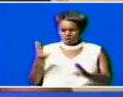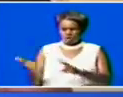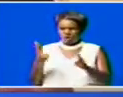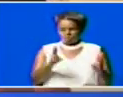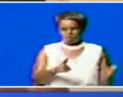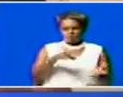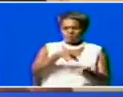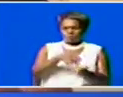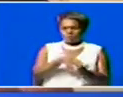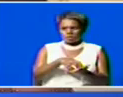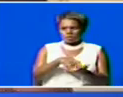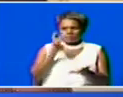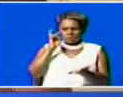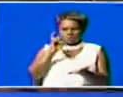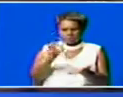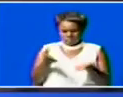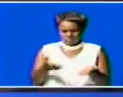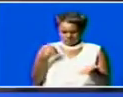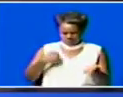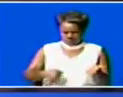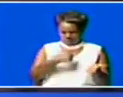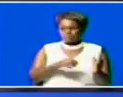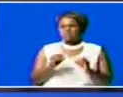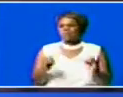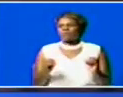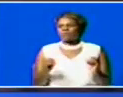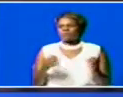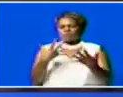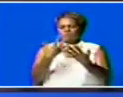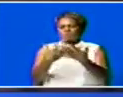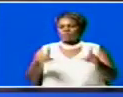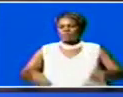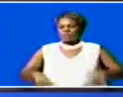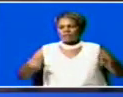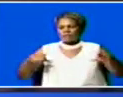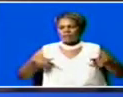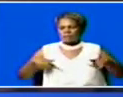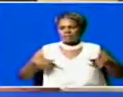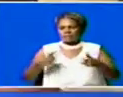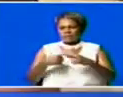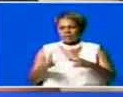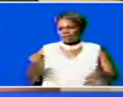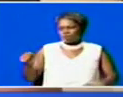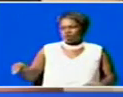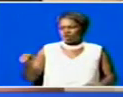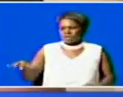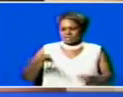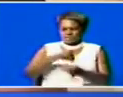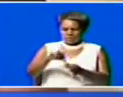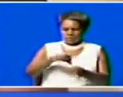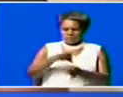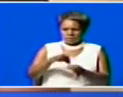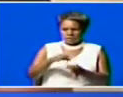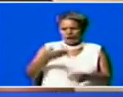civilian clothes. Let him never see me in stripes. Hard as it was, prison life had begun with breakfast. It was